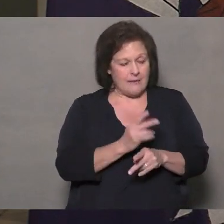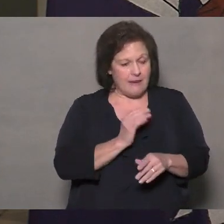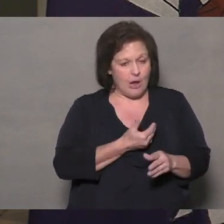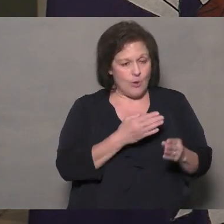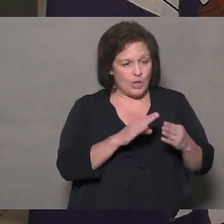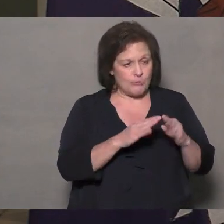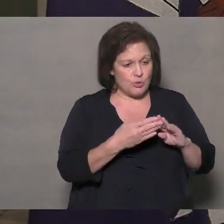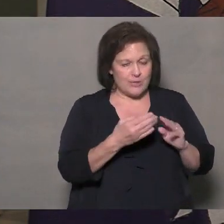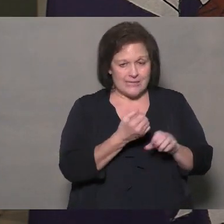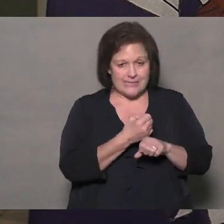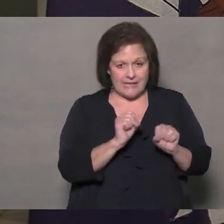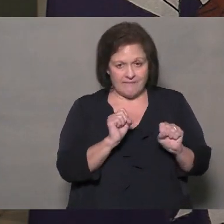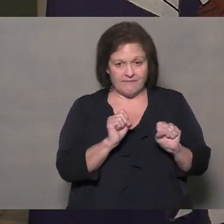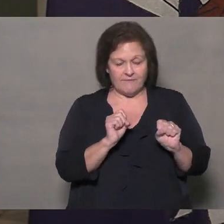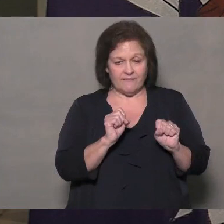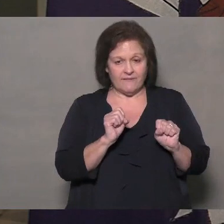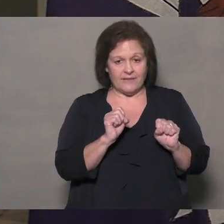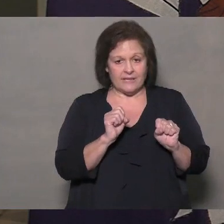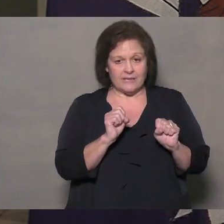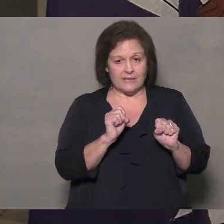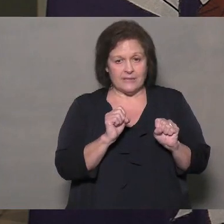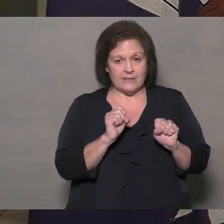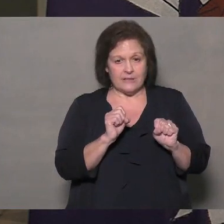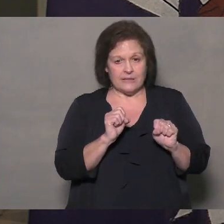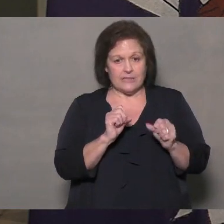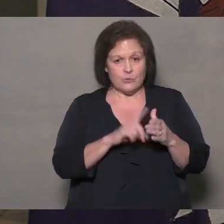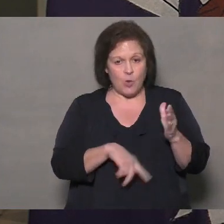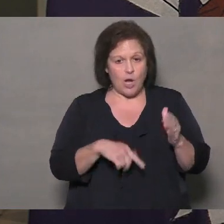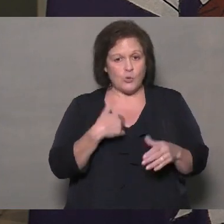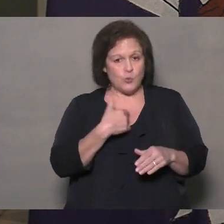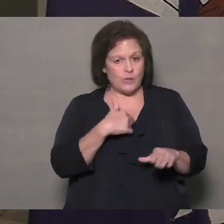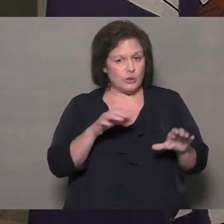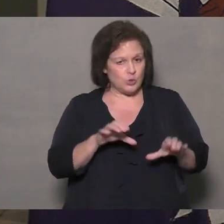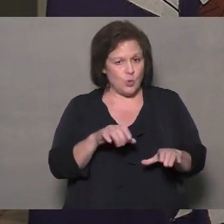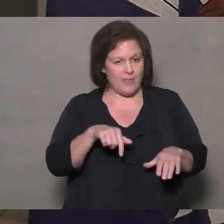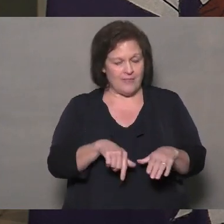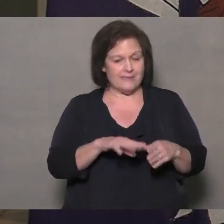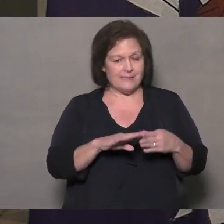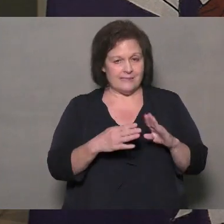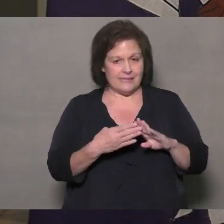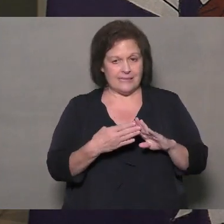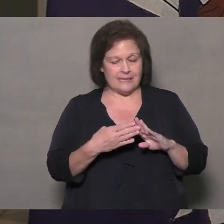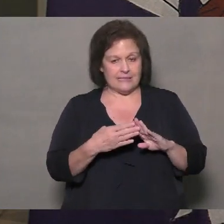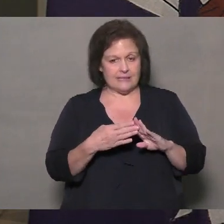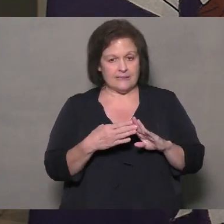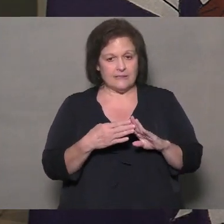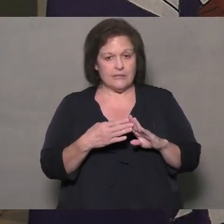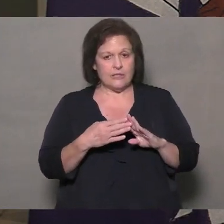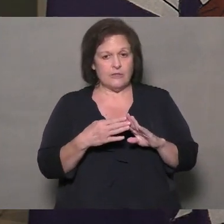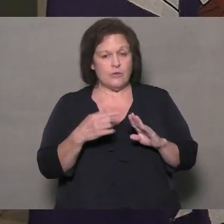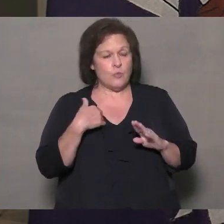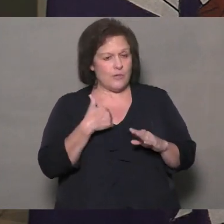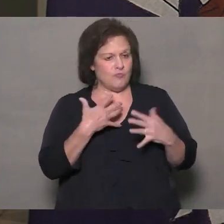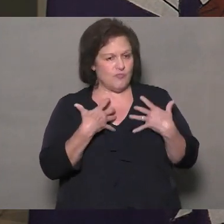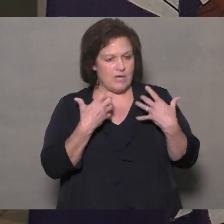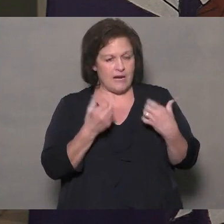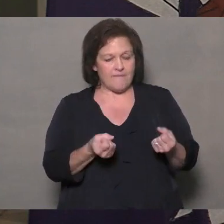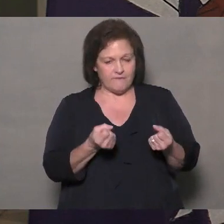community safe. It's what we do in this city. We recover,